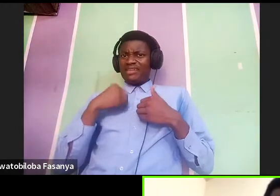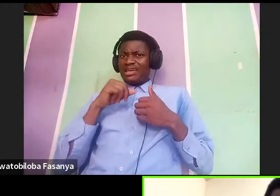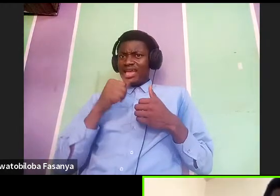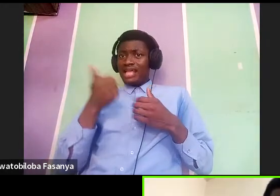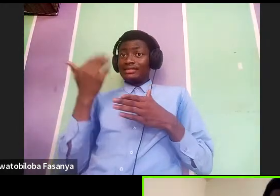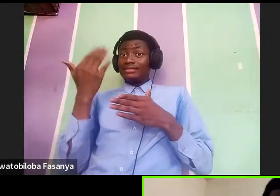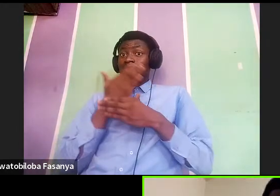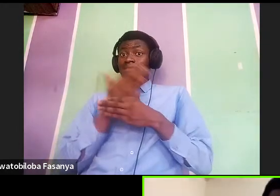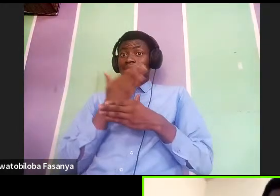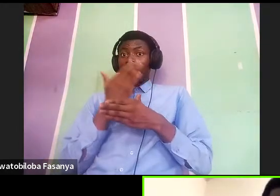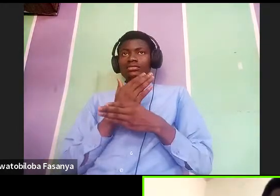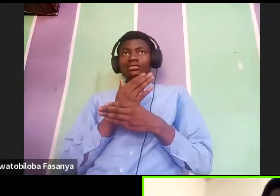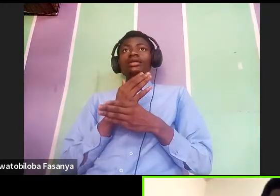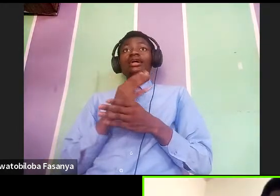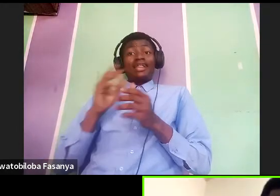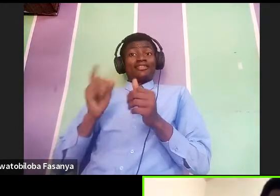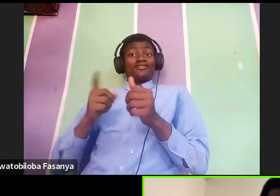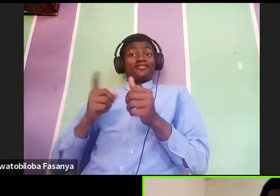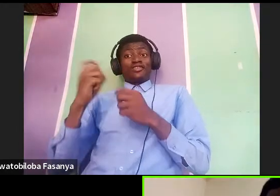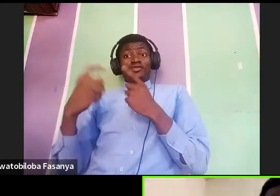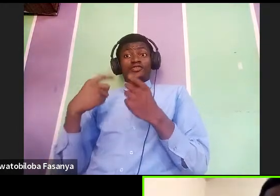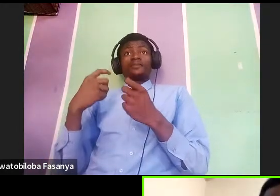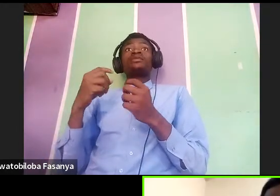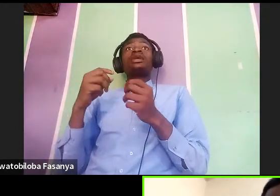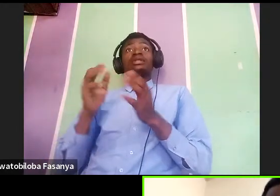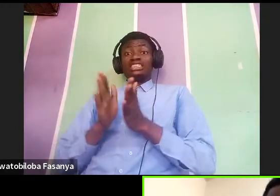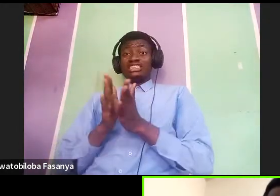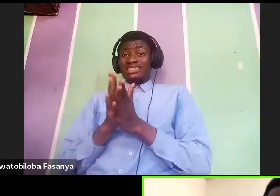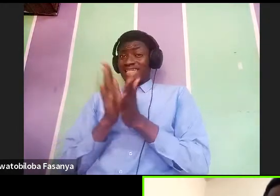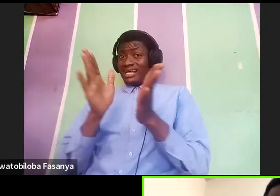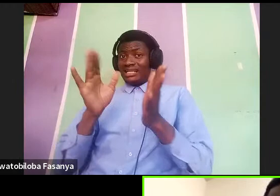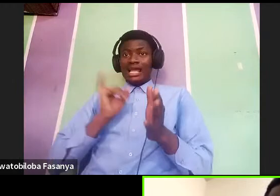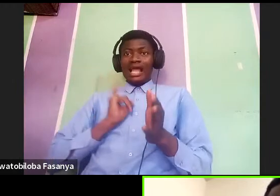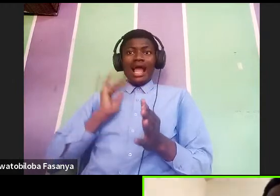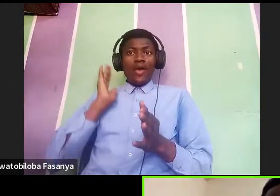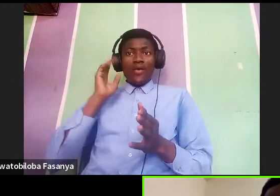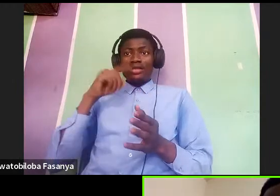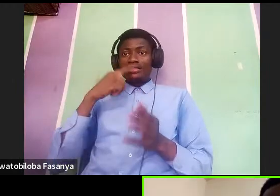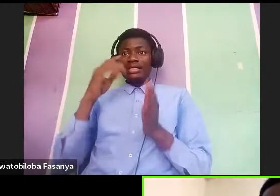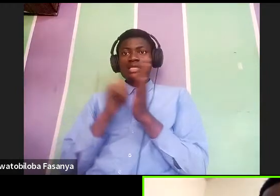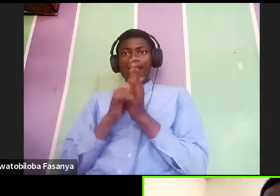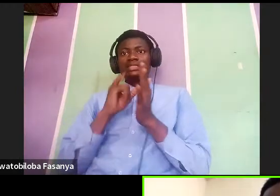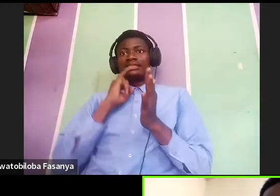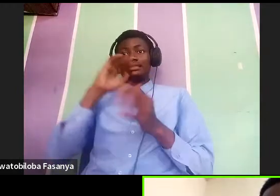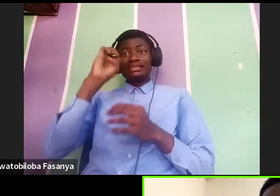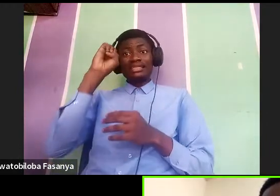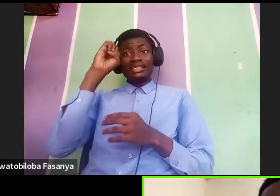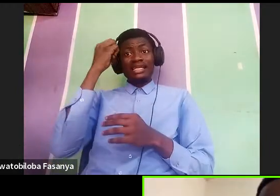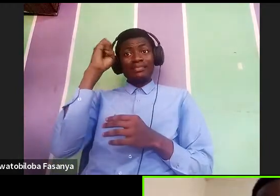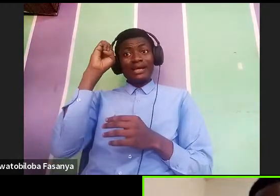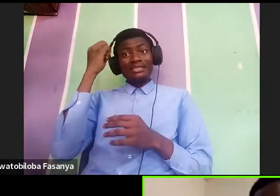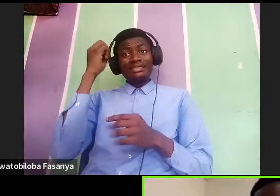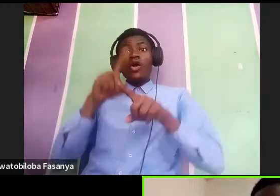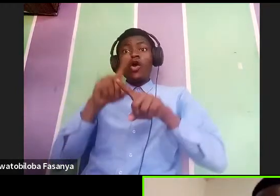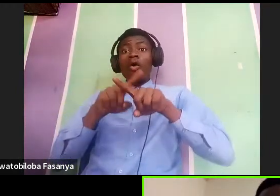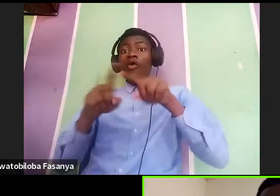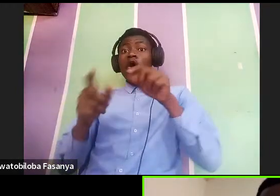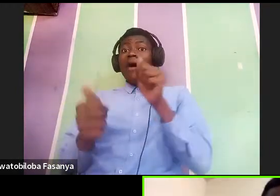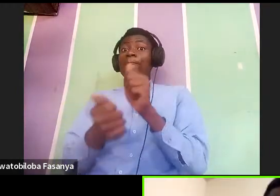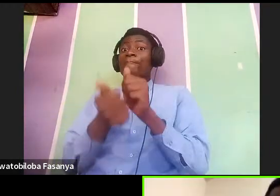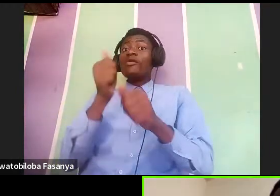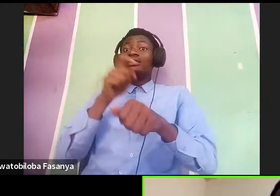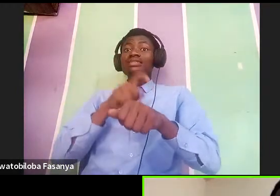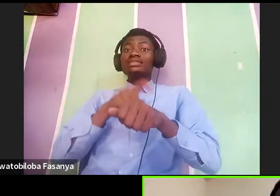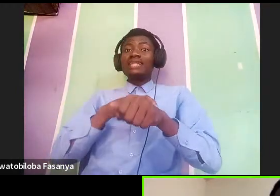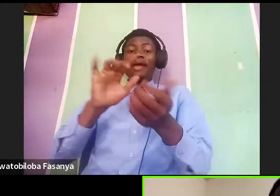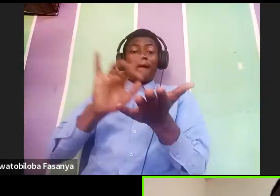say is an emergency. But, you know, most times it's the medical professional who can